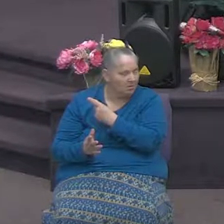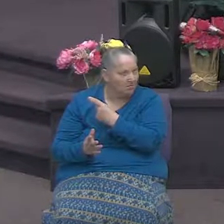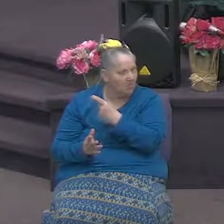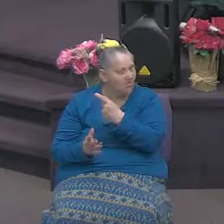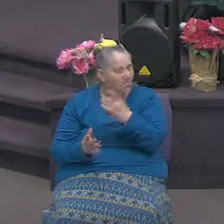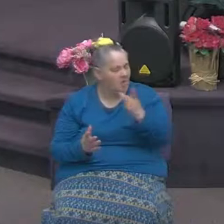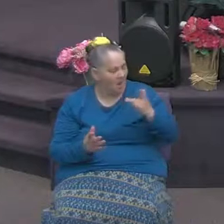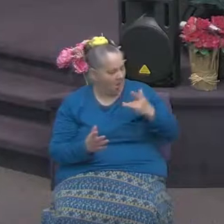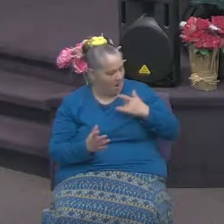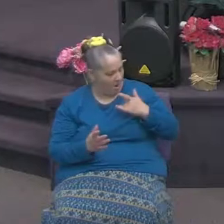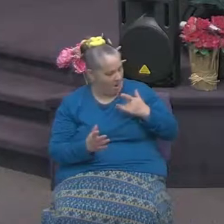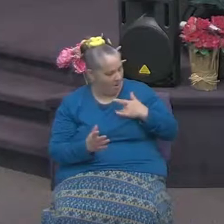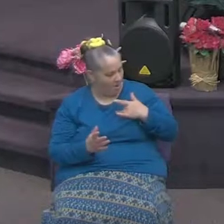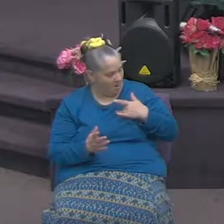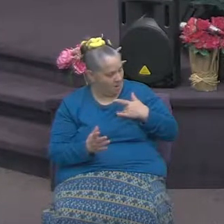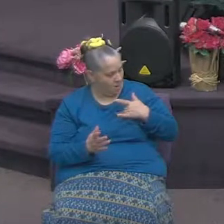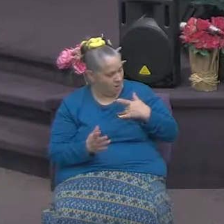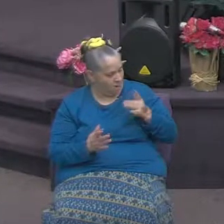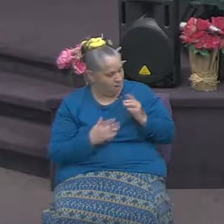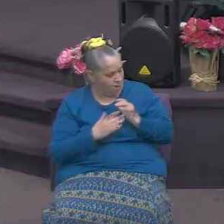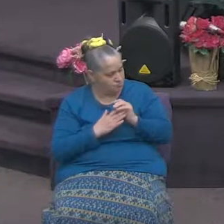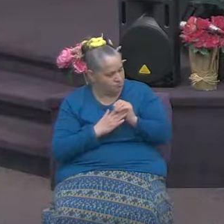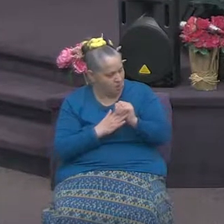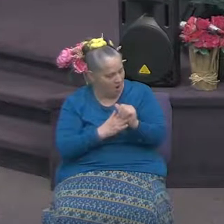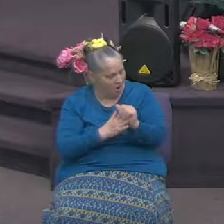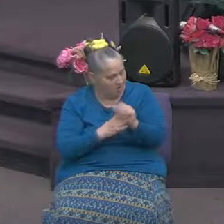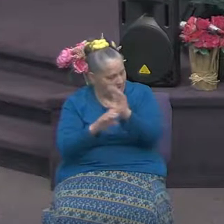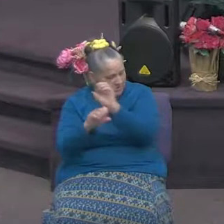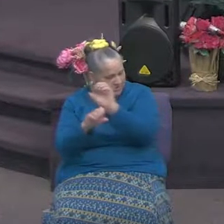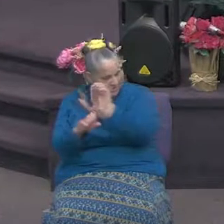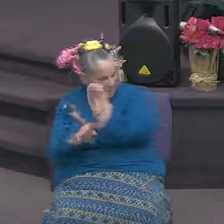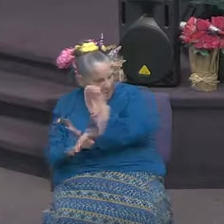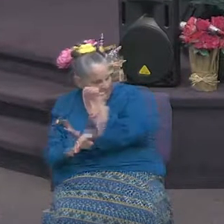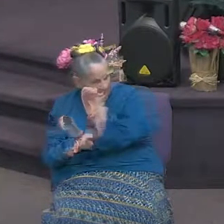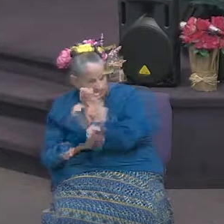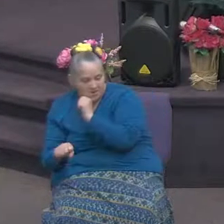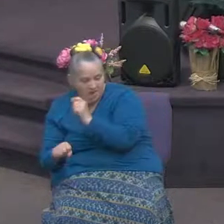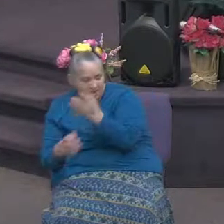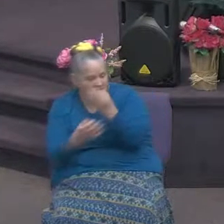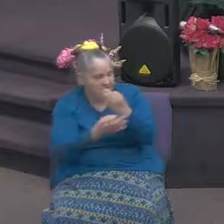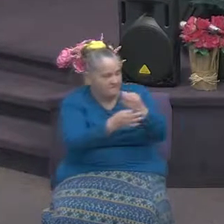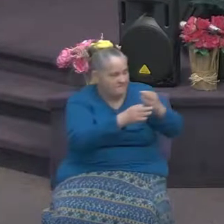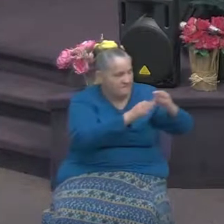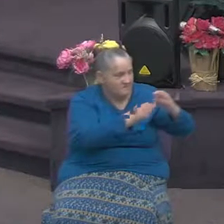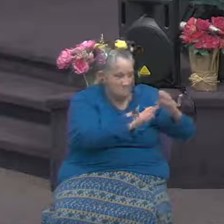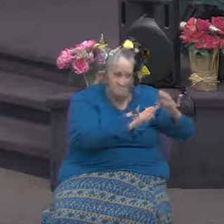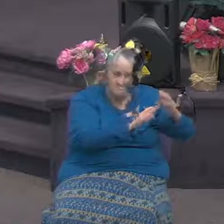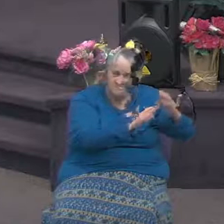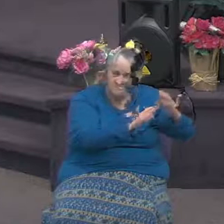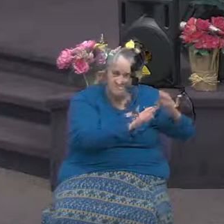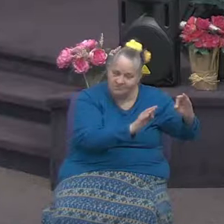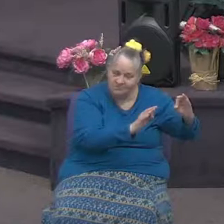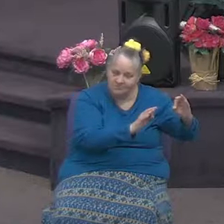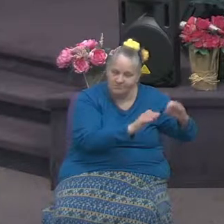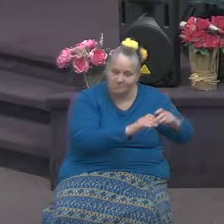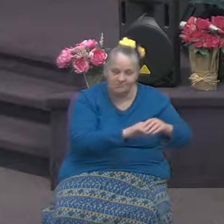And our heart is drawn back to slavery instead of drawn to freedom.